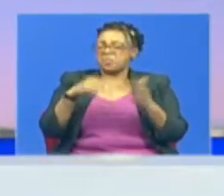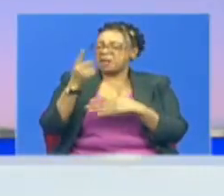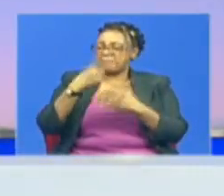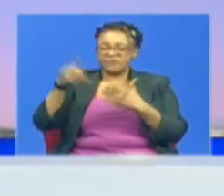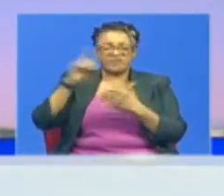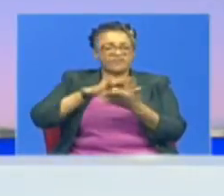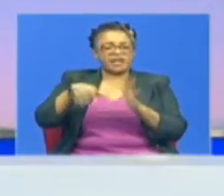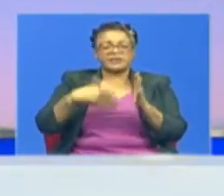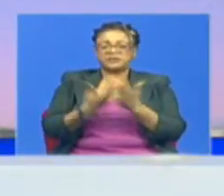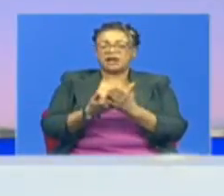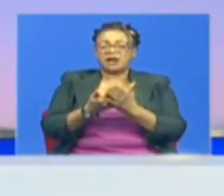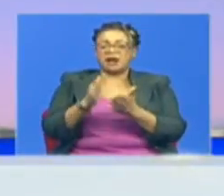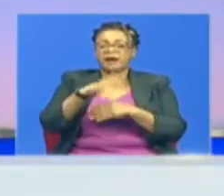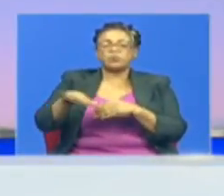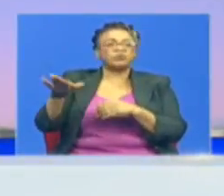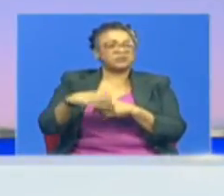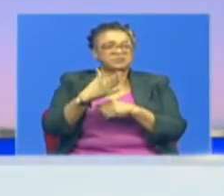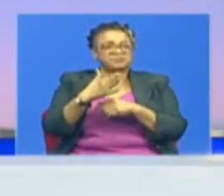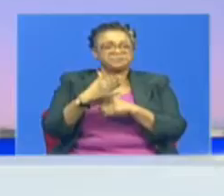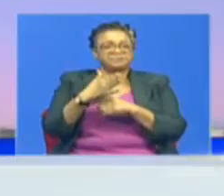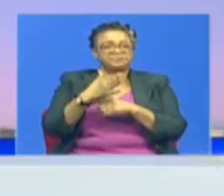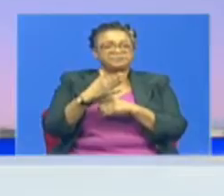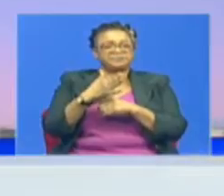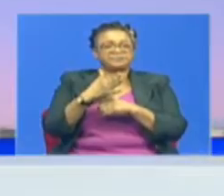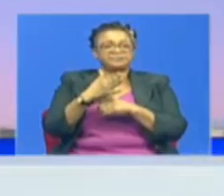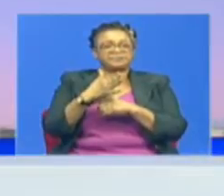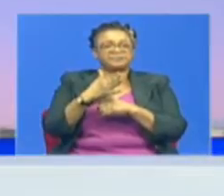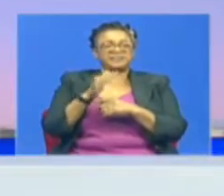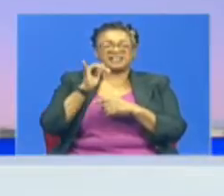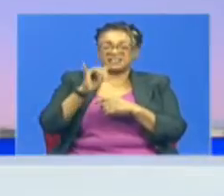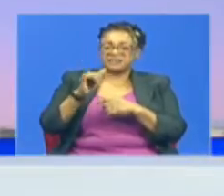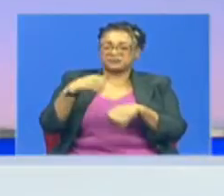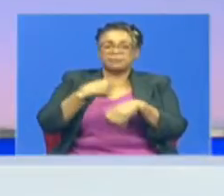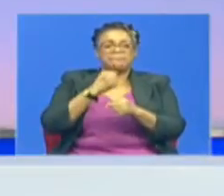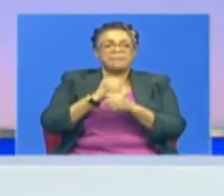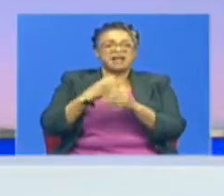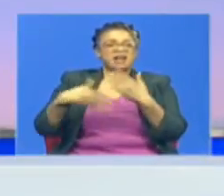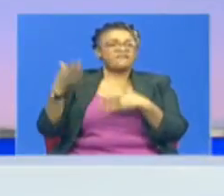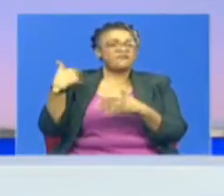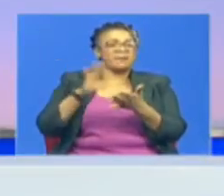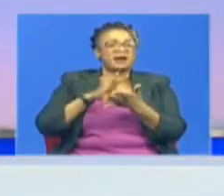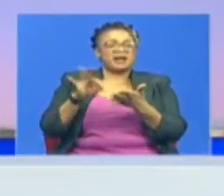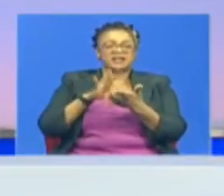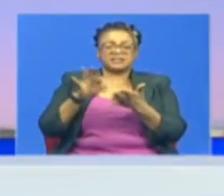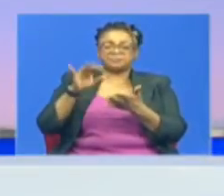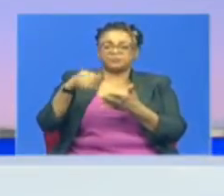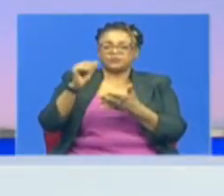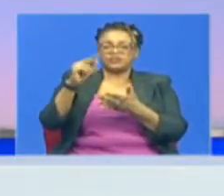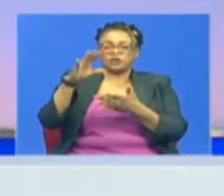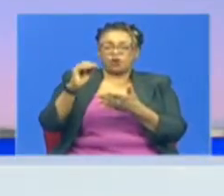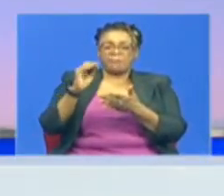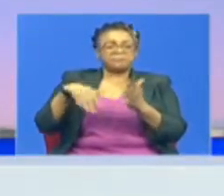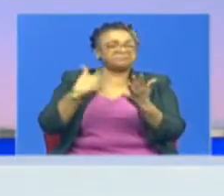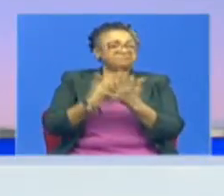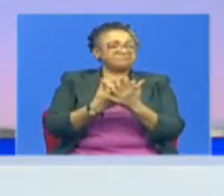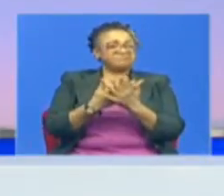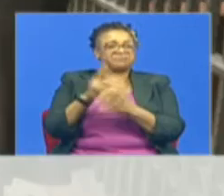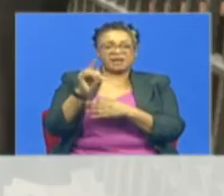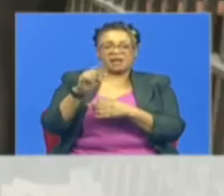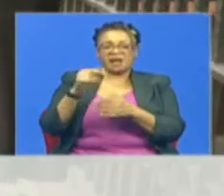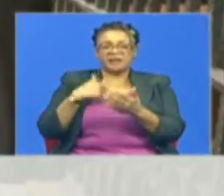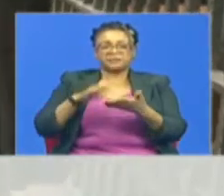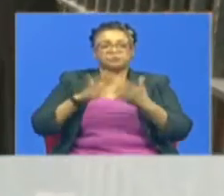entire house. The scuffle led to the arrest of former clerk Jacob Ngwele. Kennedy Murethi has more.